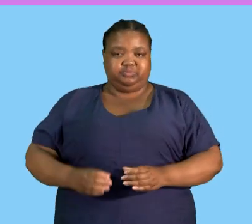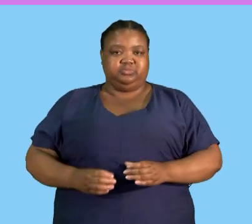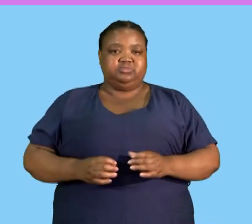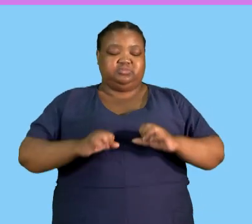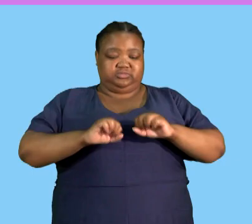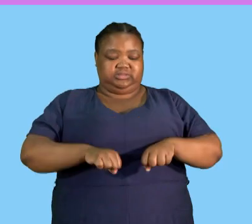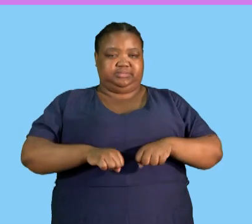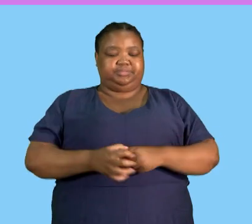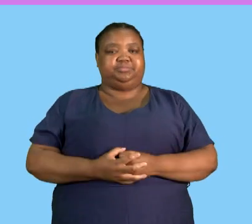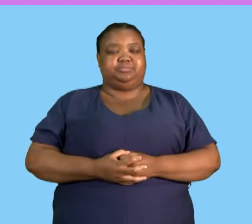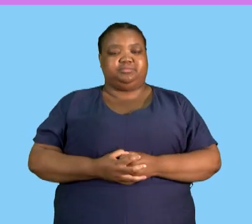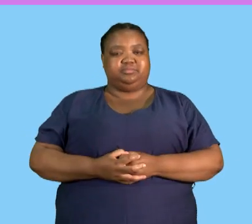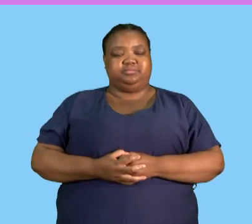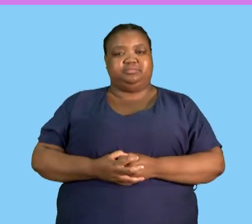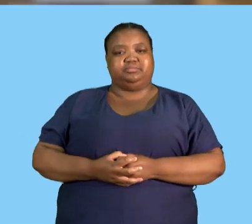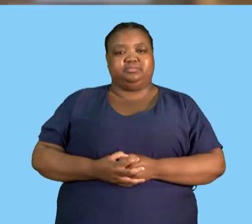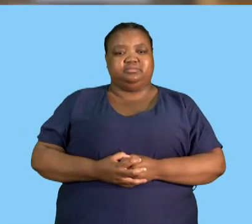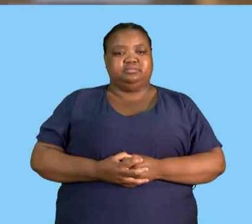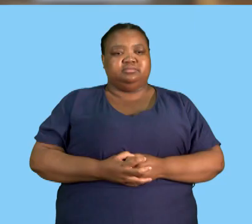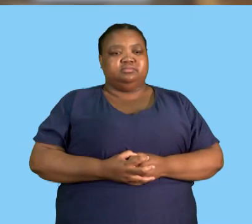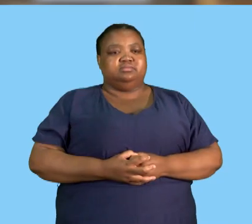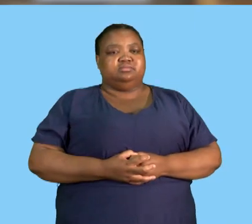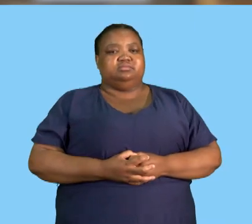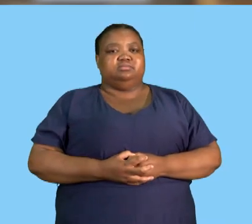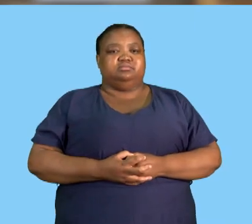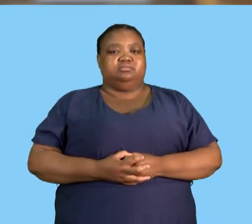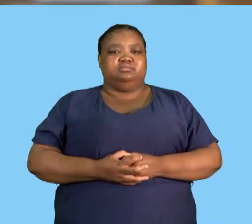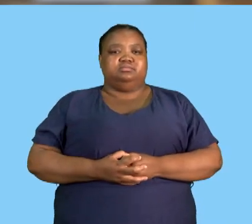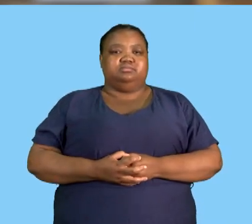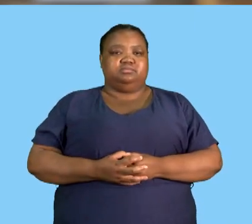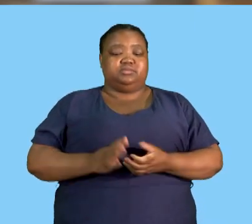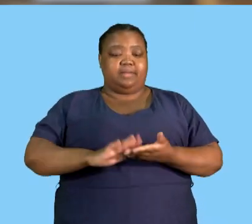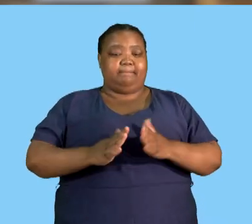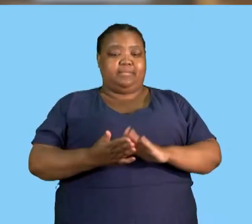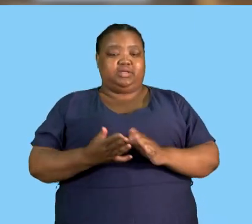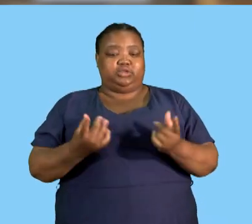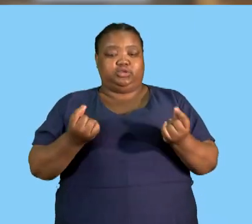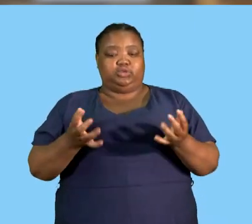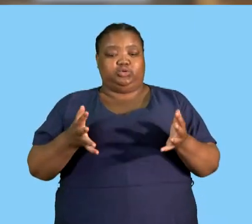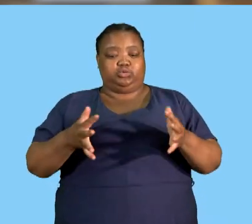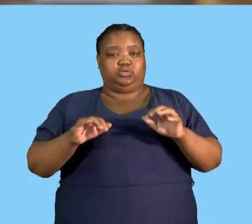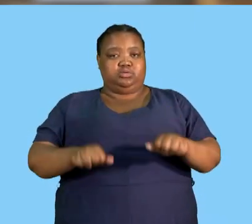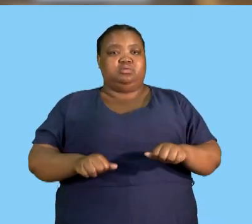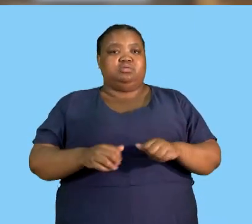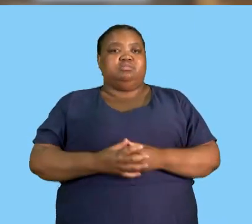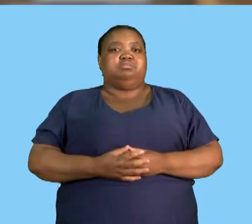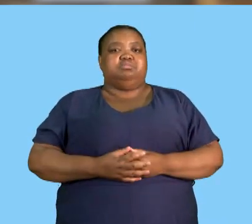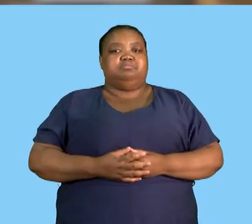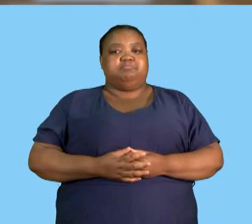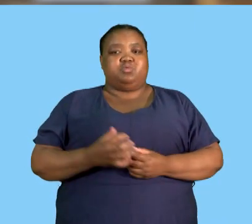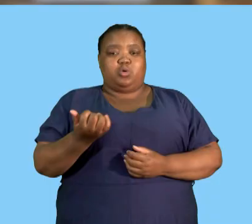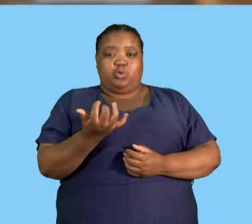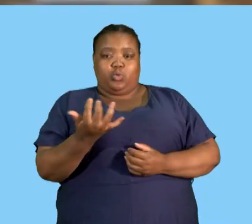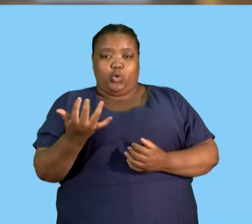okay? So the minimum amount of space to package the maximum number of items. So that's most appropriate